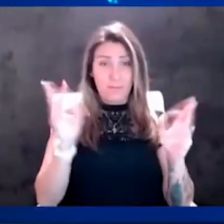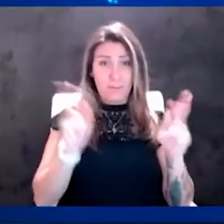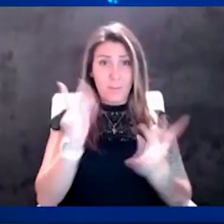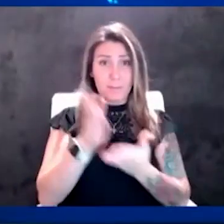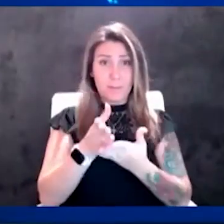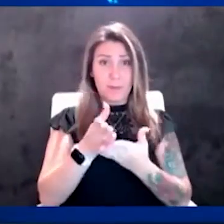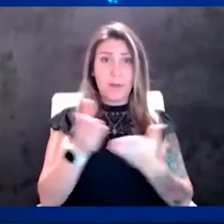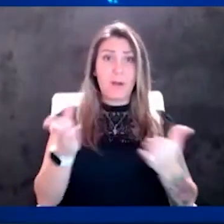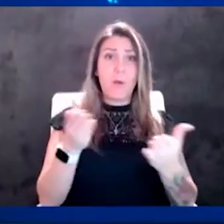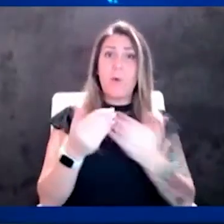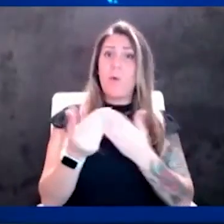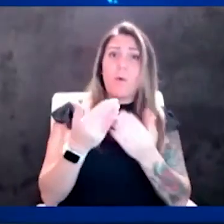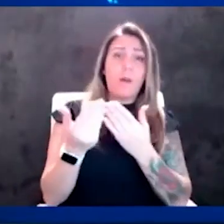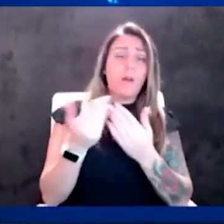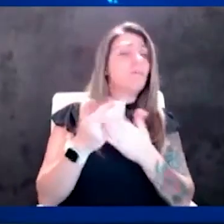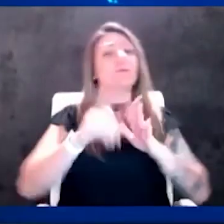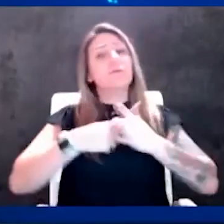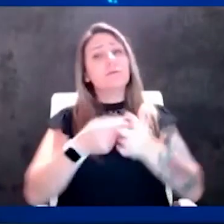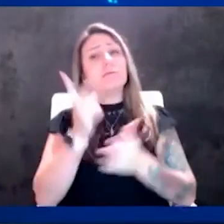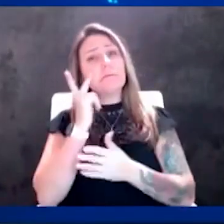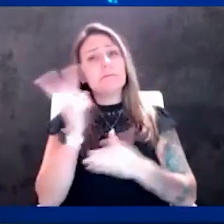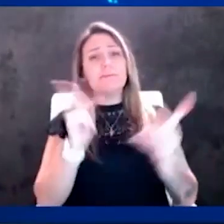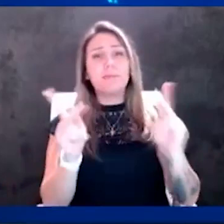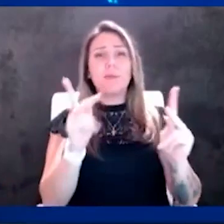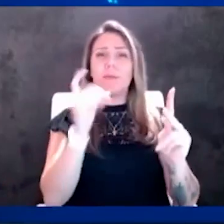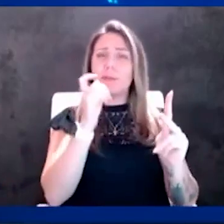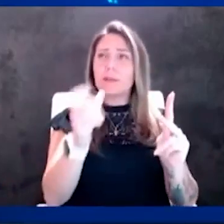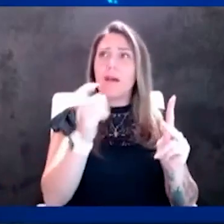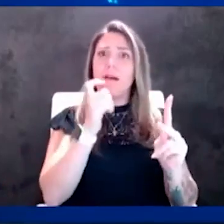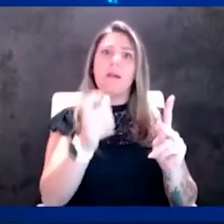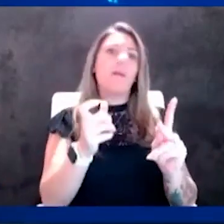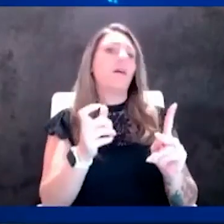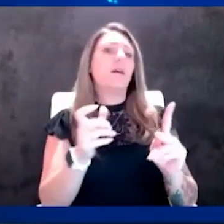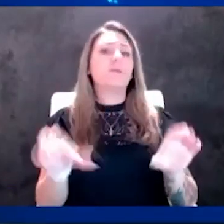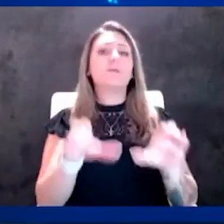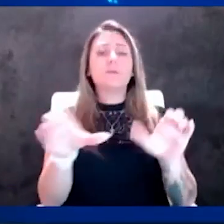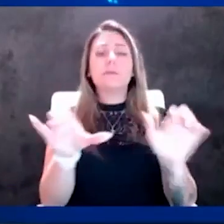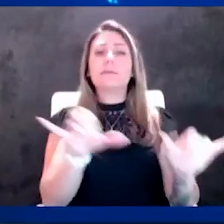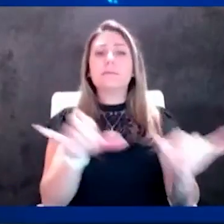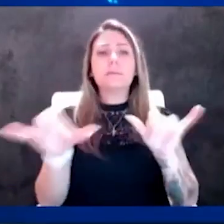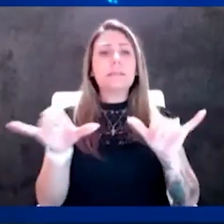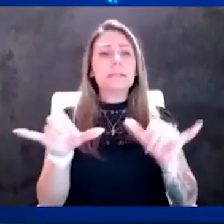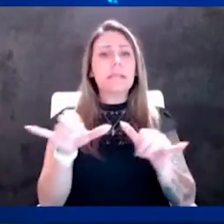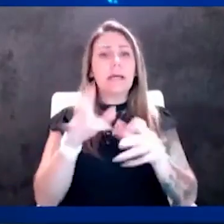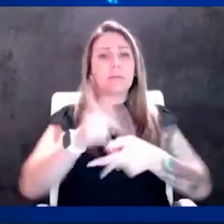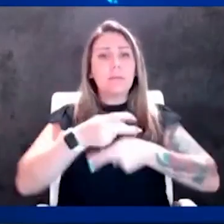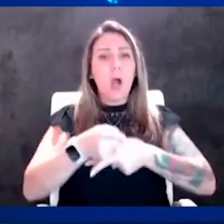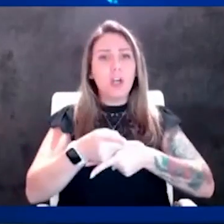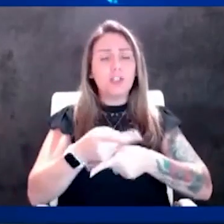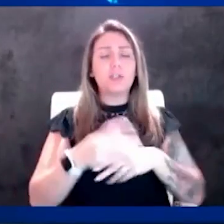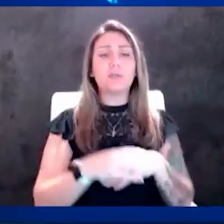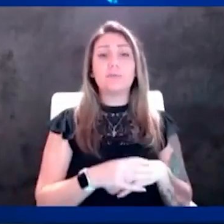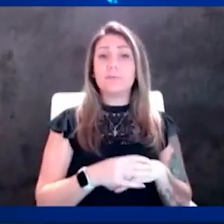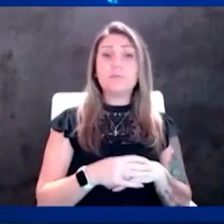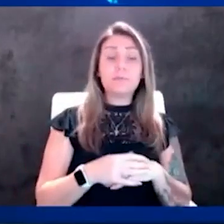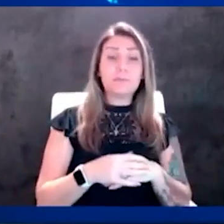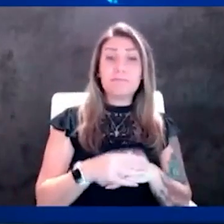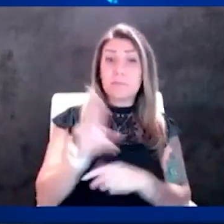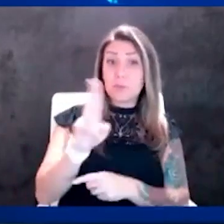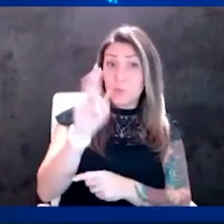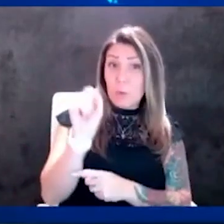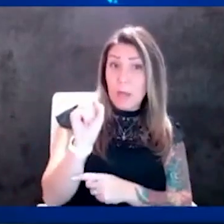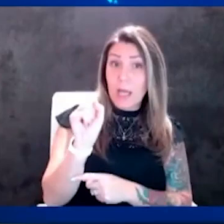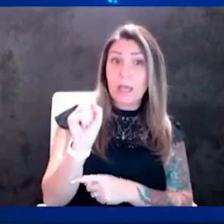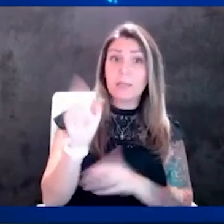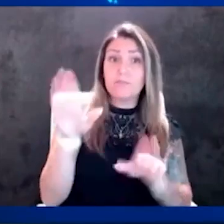we start seeing people not exercising the same degree of caution, even though the U.S. has given a lot